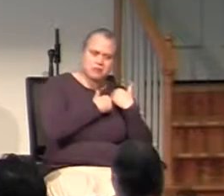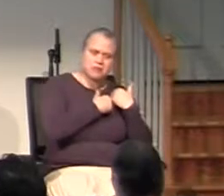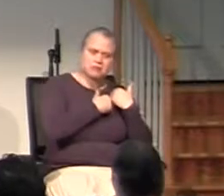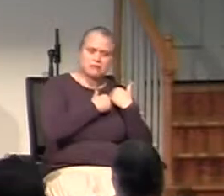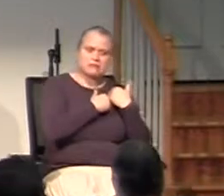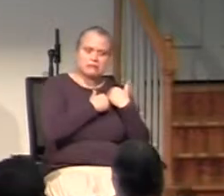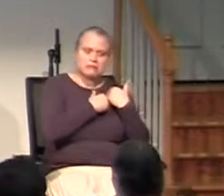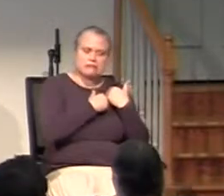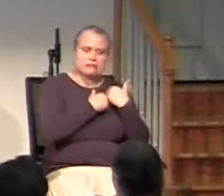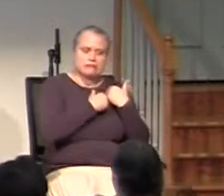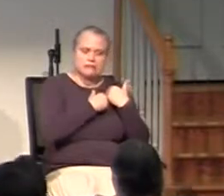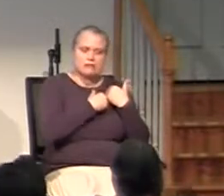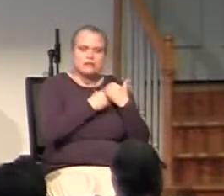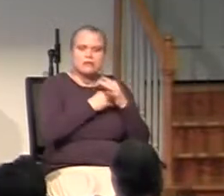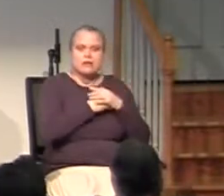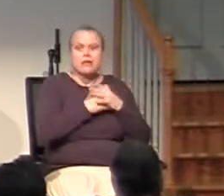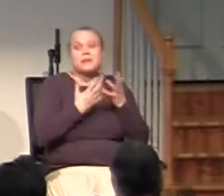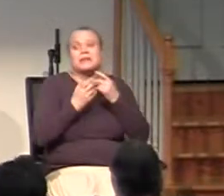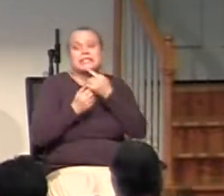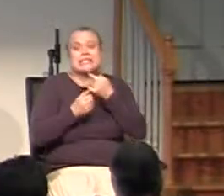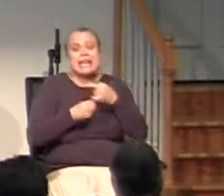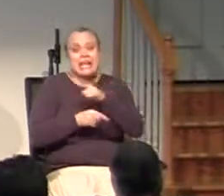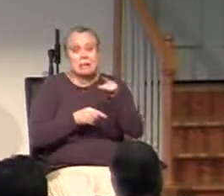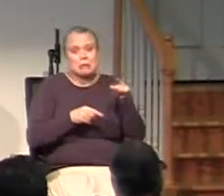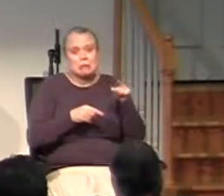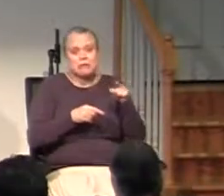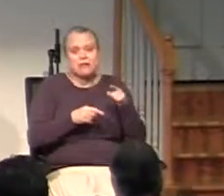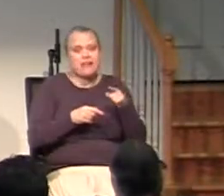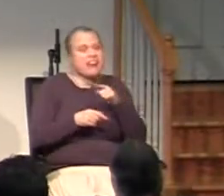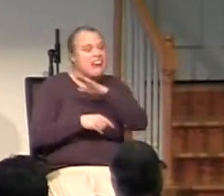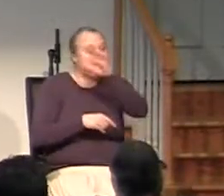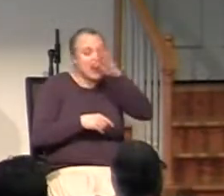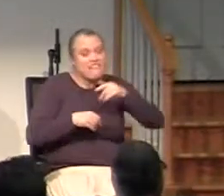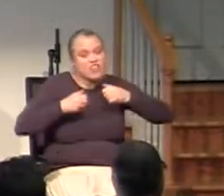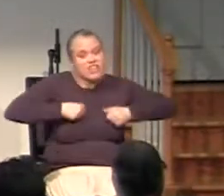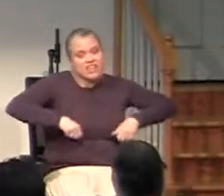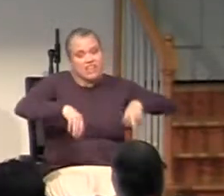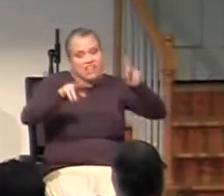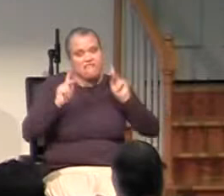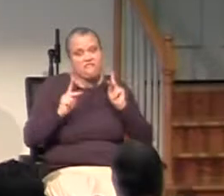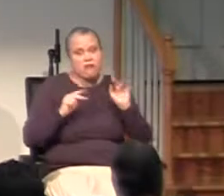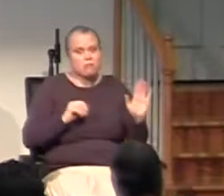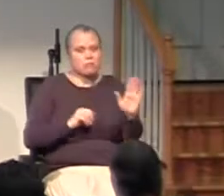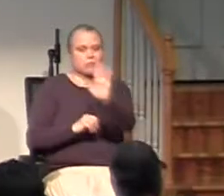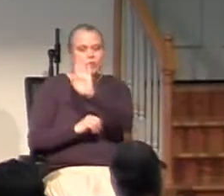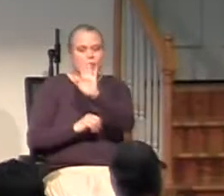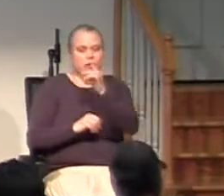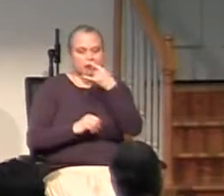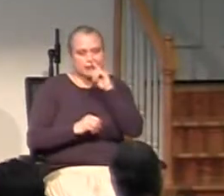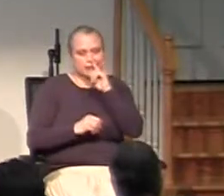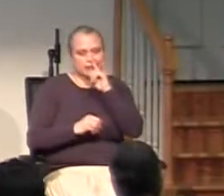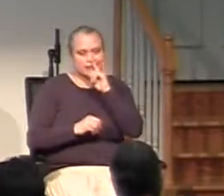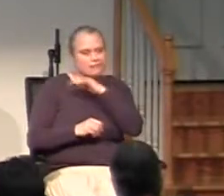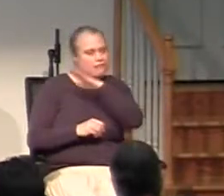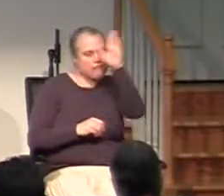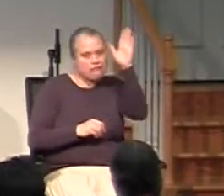And I would say to her and to everyone here, never, never give up. Never stop